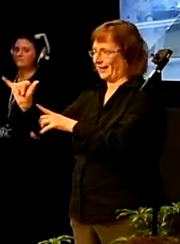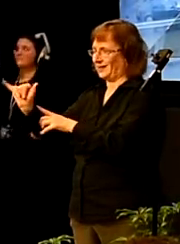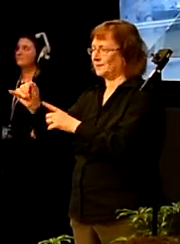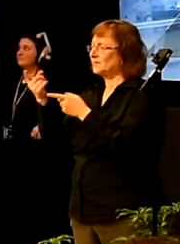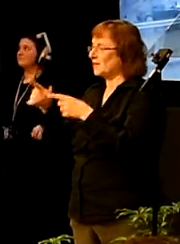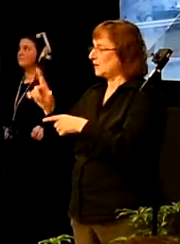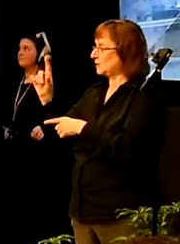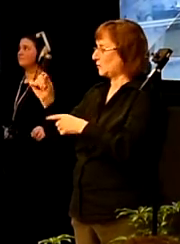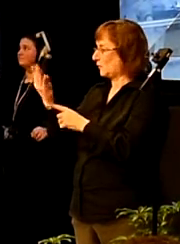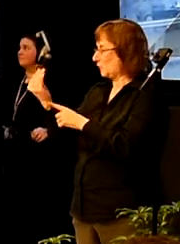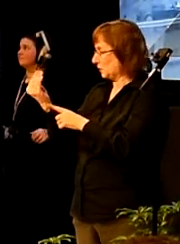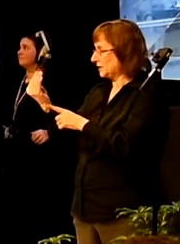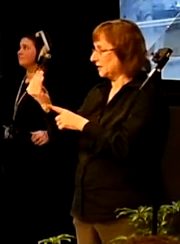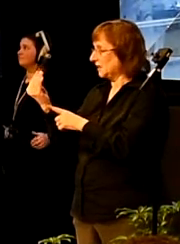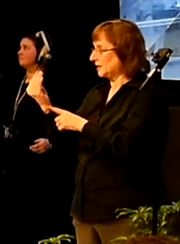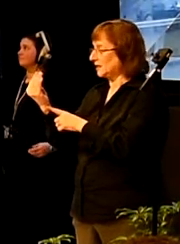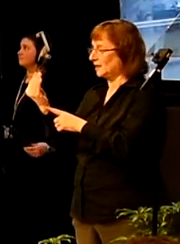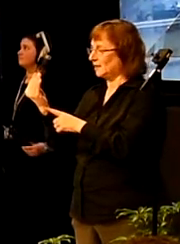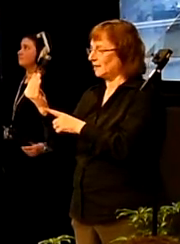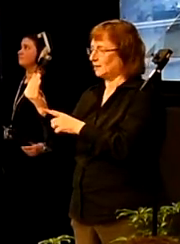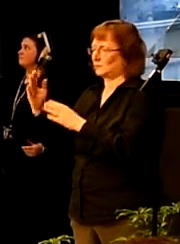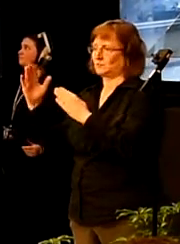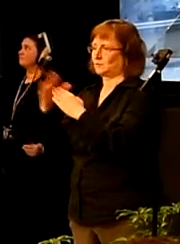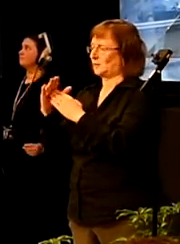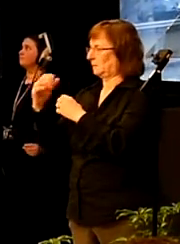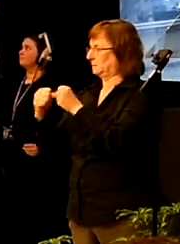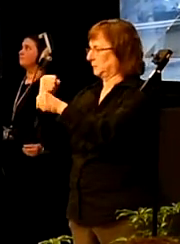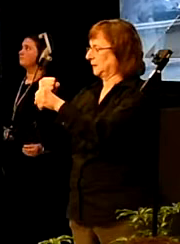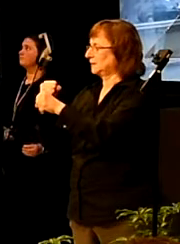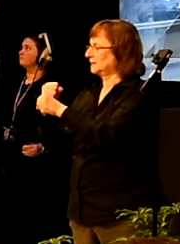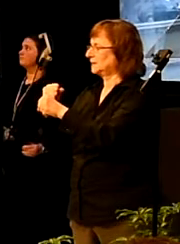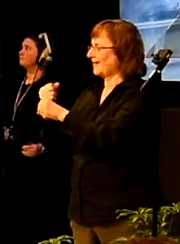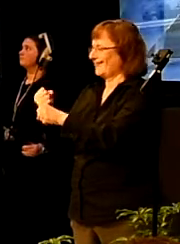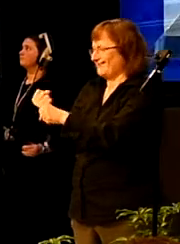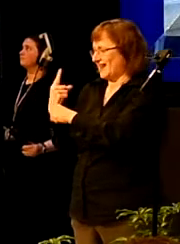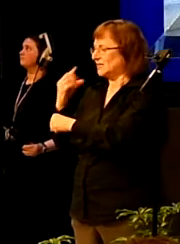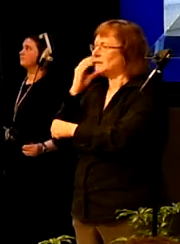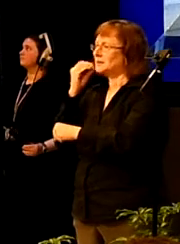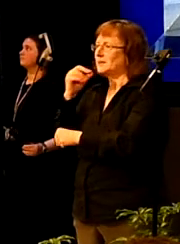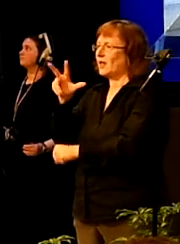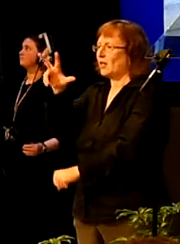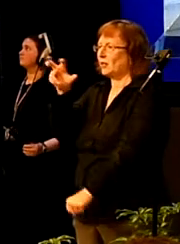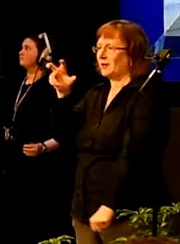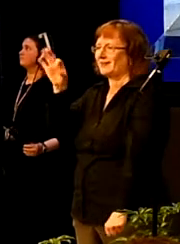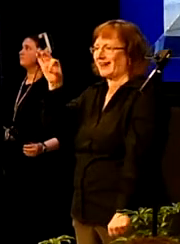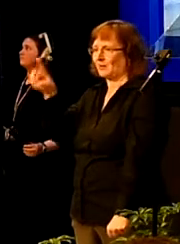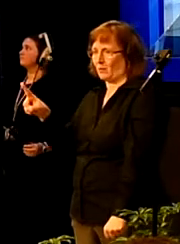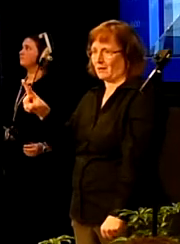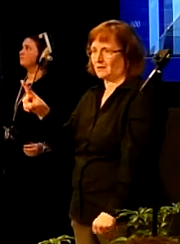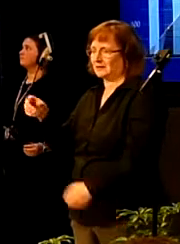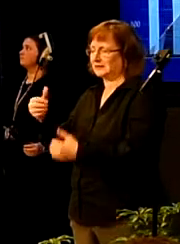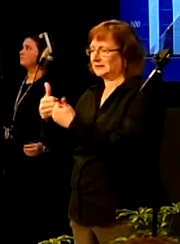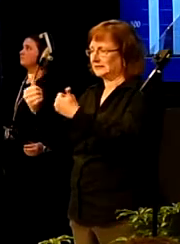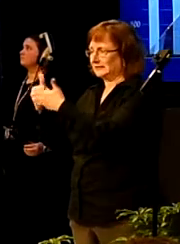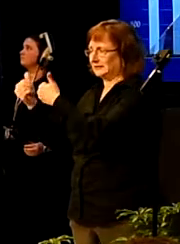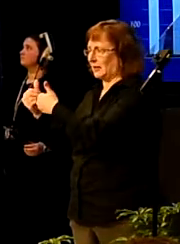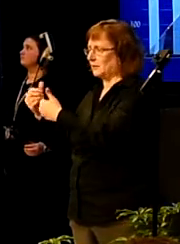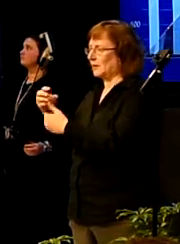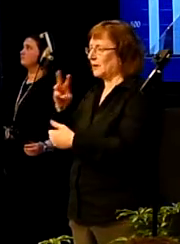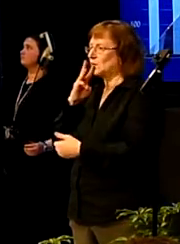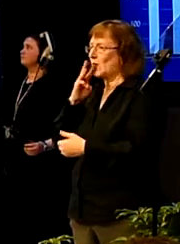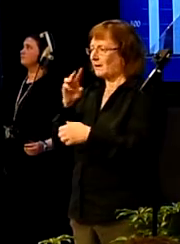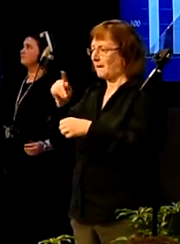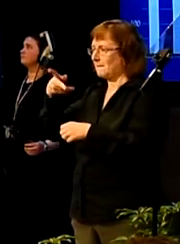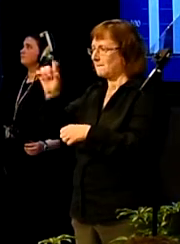2014 was a milestone year in this regard. Last year, we experienced 391 separate water main breaks,